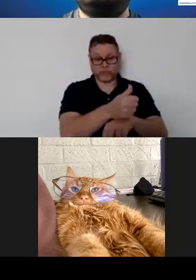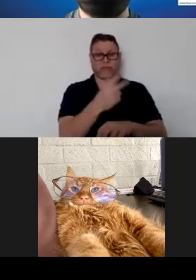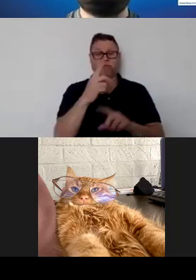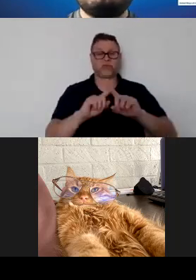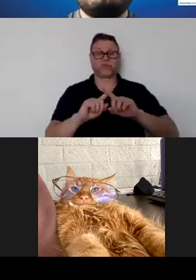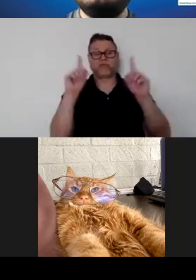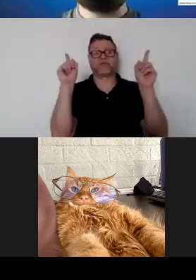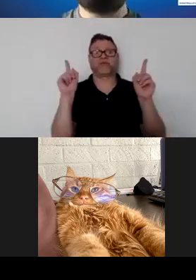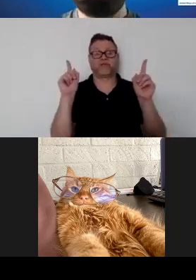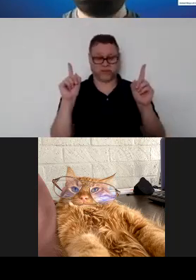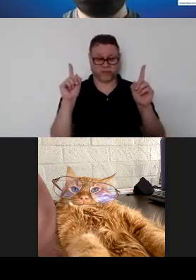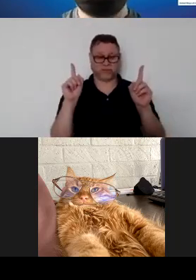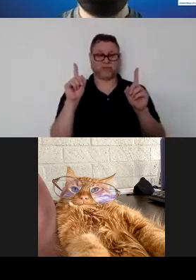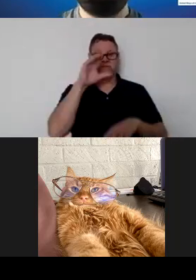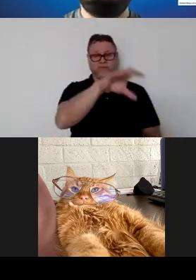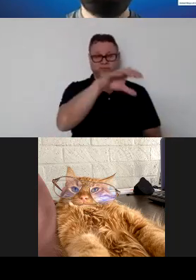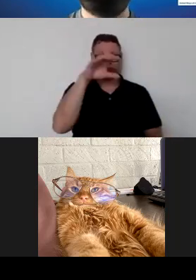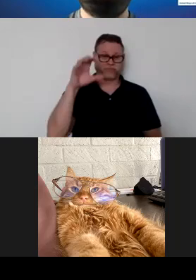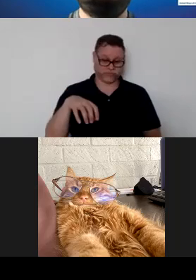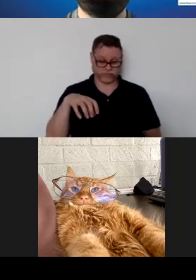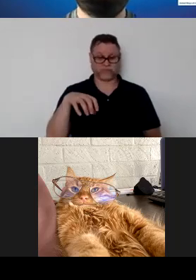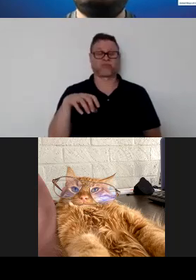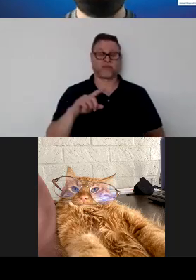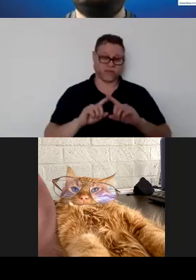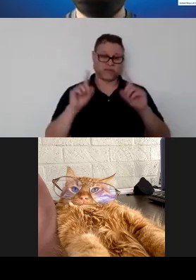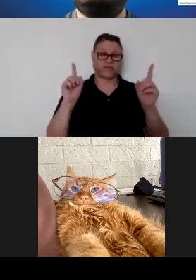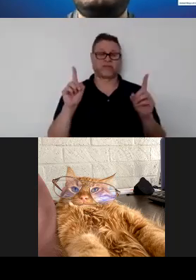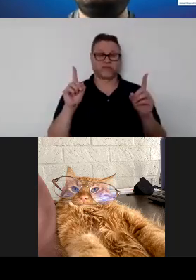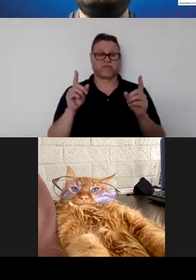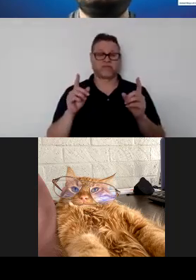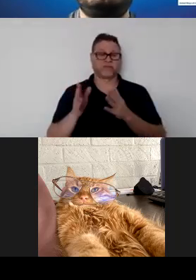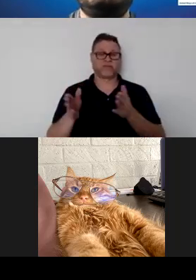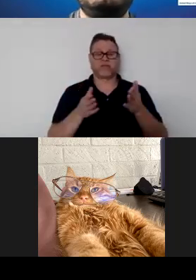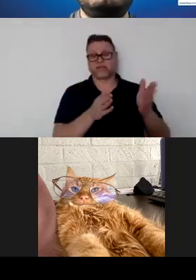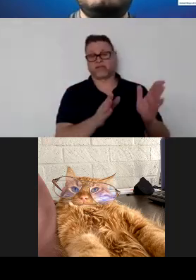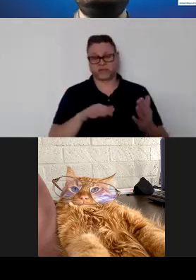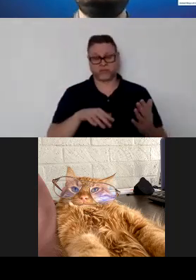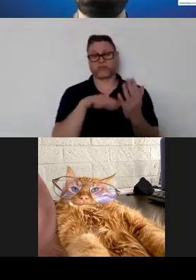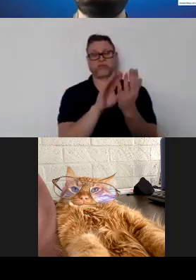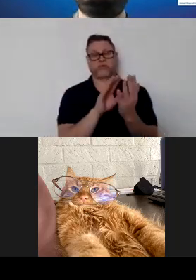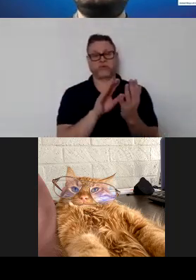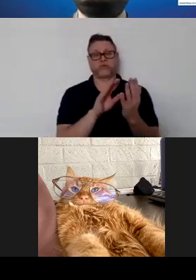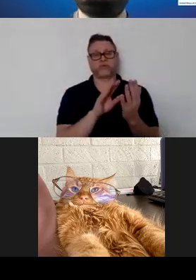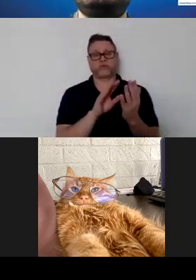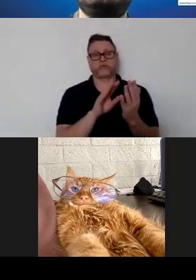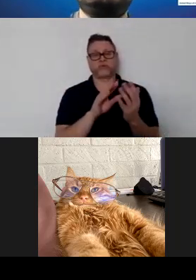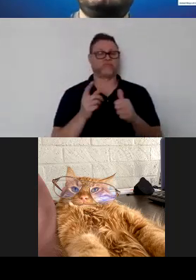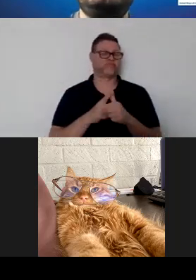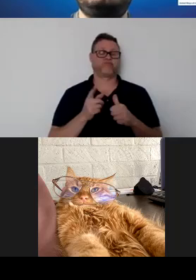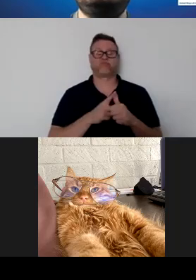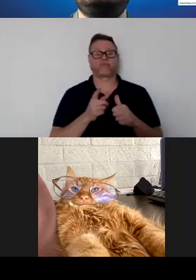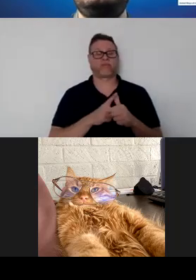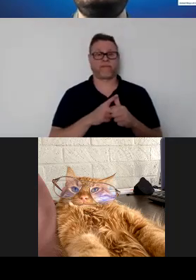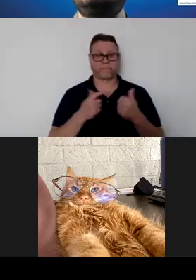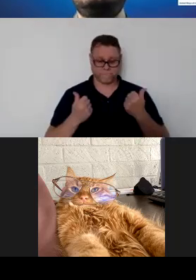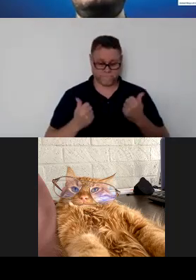of campuses, if you will. So there's a different couple of ways that can be approached. But I think first and foremost, right, is